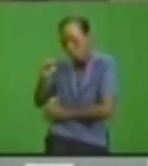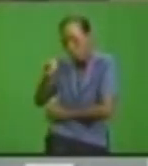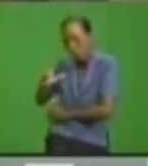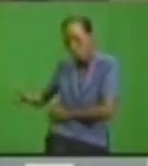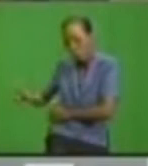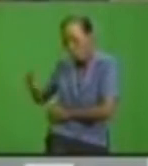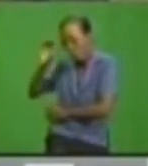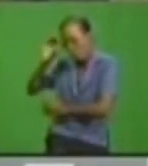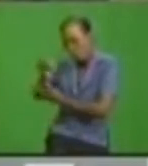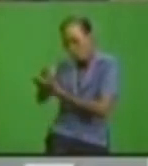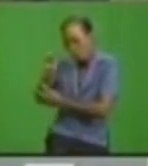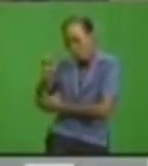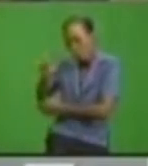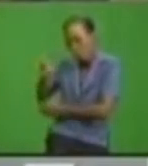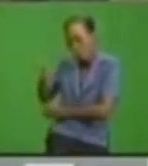sons Brian,